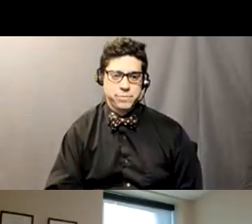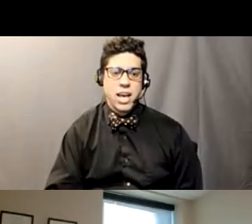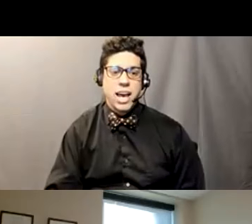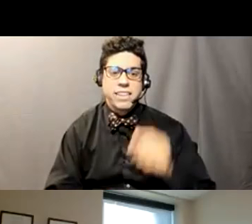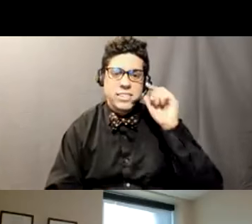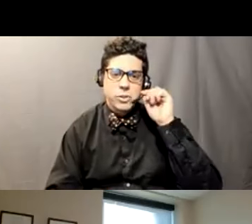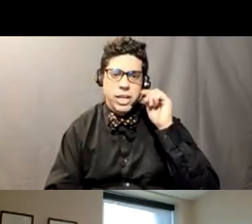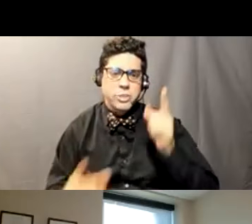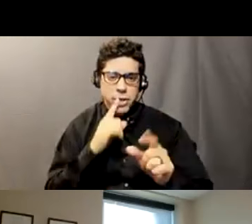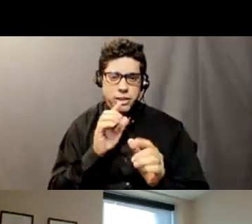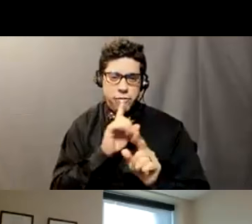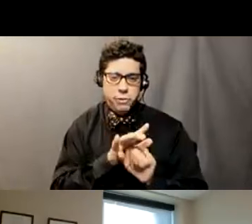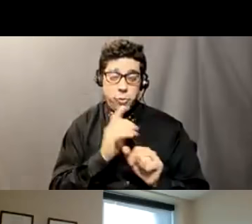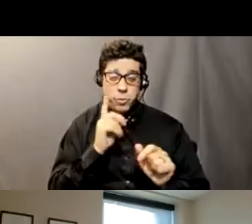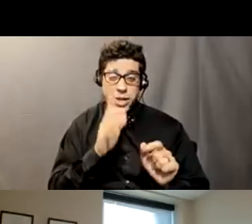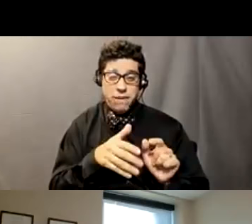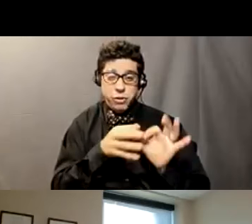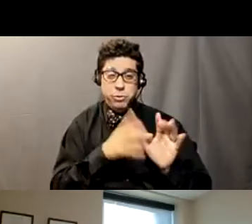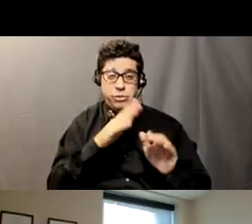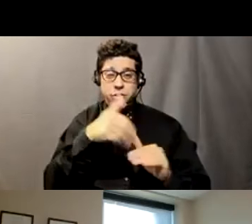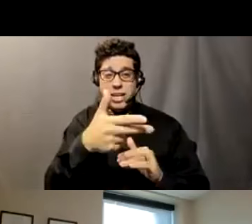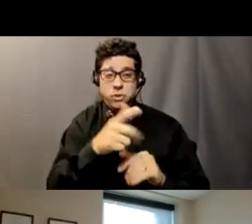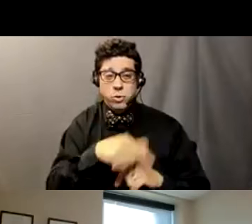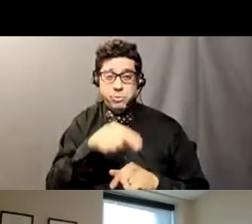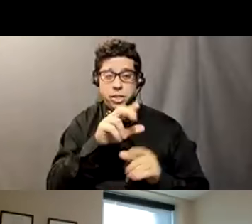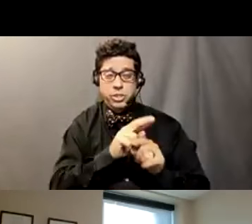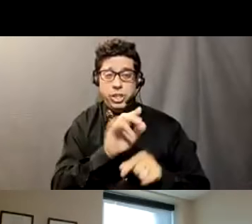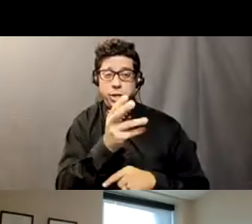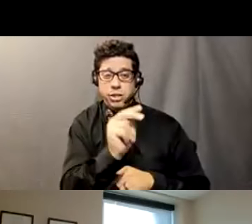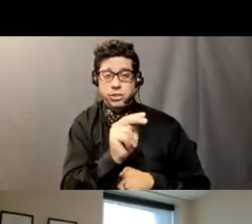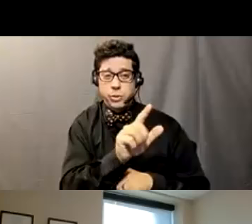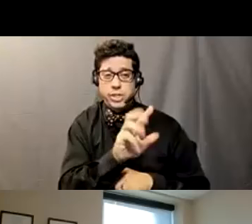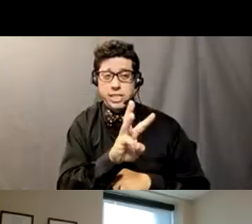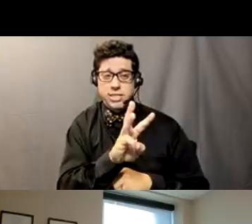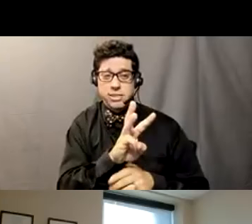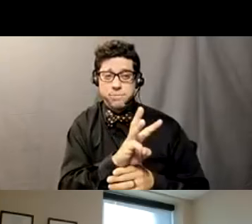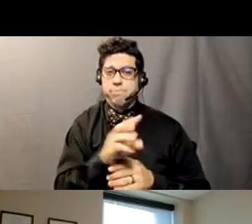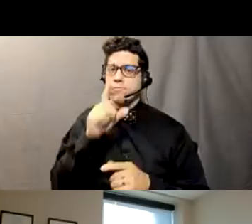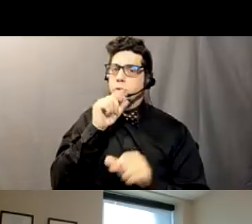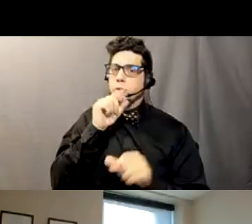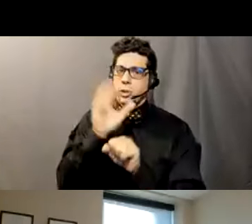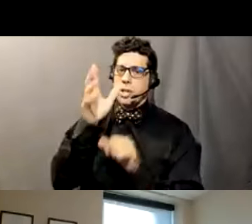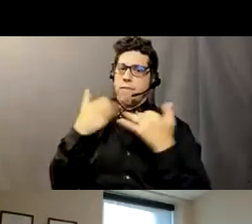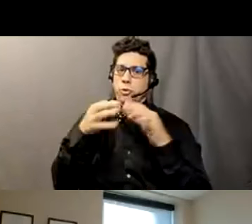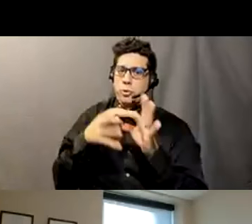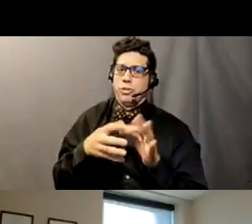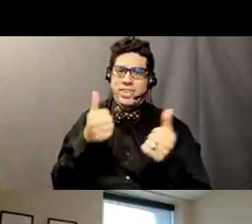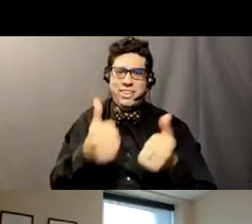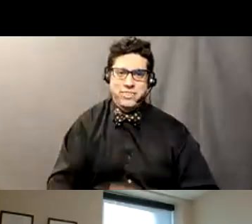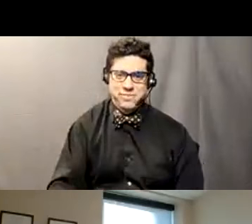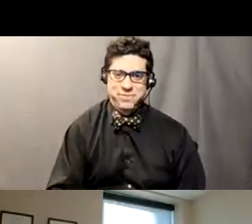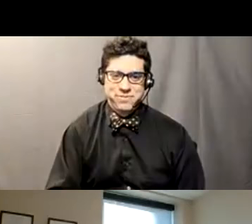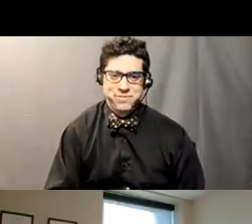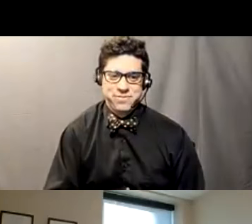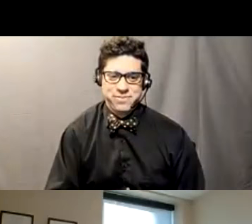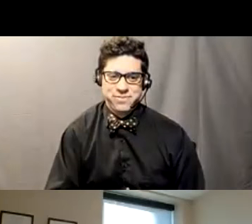Thank you. And this is Gloria. I just wanted to confirm, will we have interpreters for the next quarter meeting in January? Absolutely. Thank